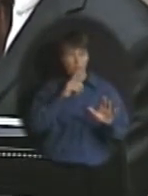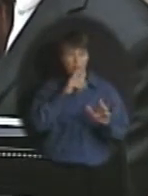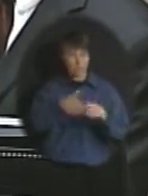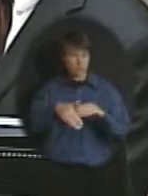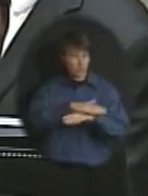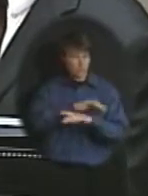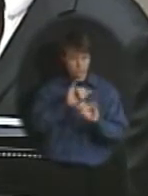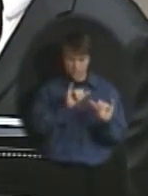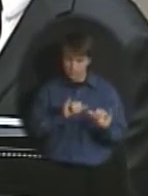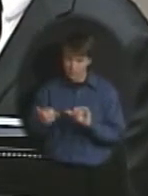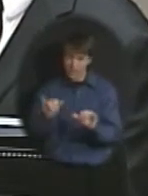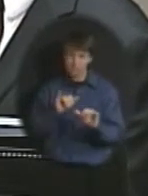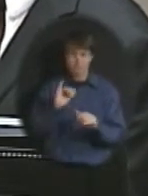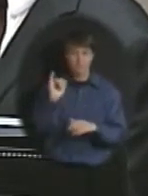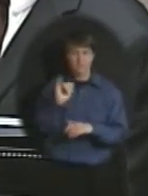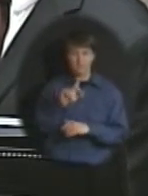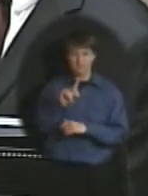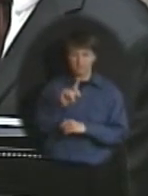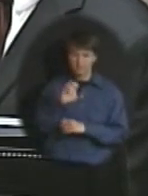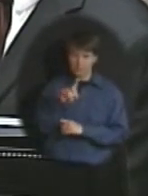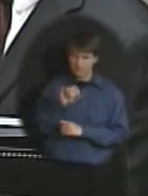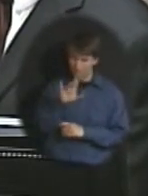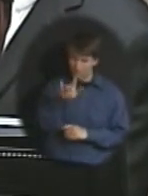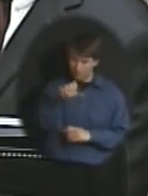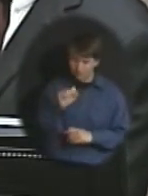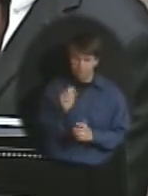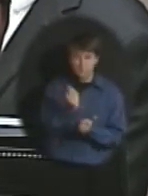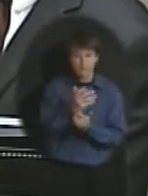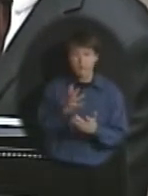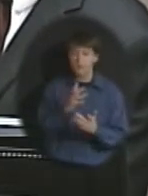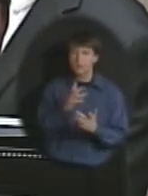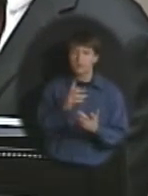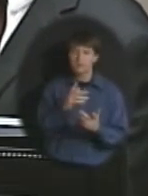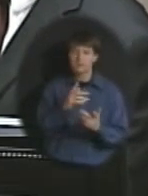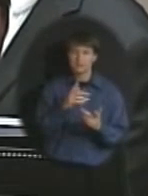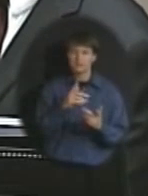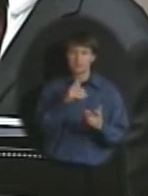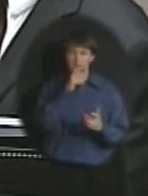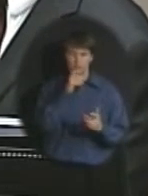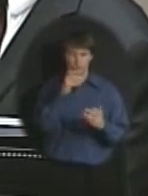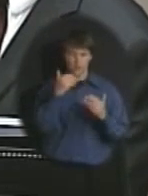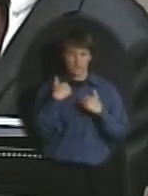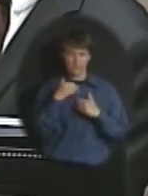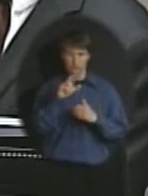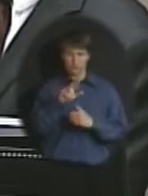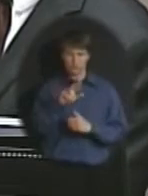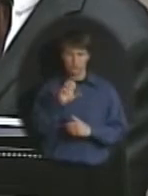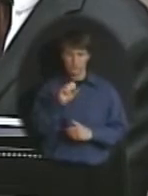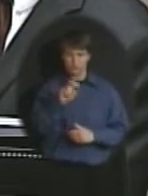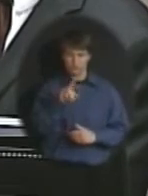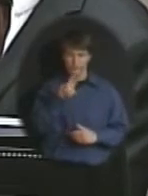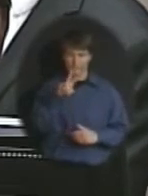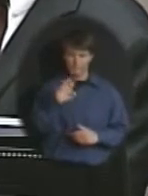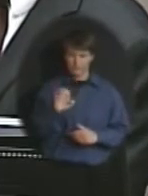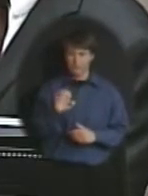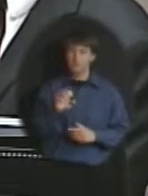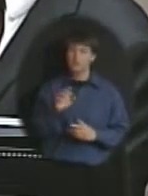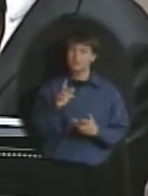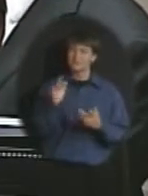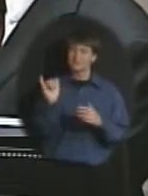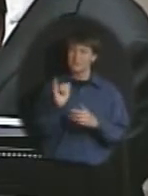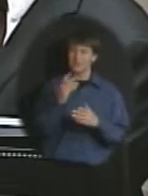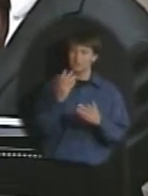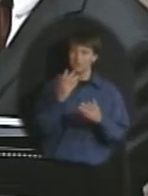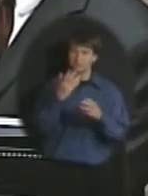all the same deductibles. It's a matter of who carries the reserve. It has the same, what's called